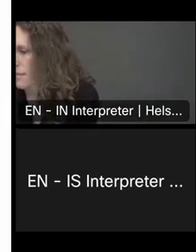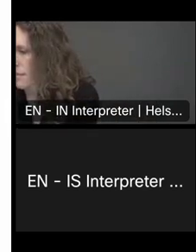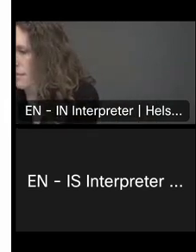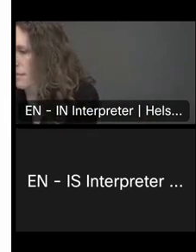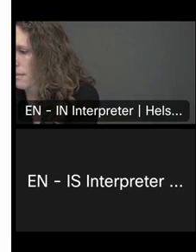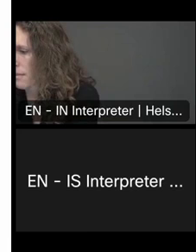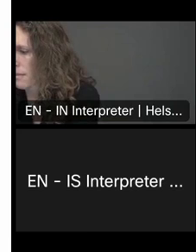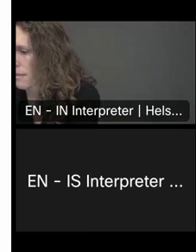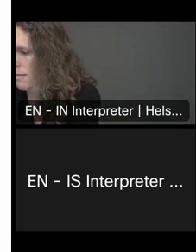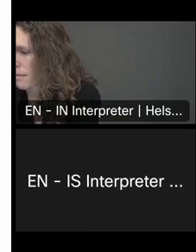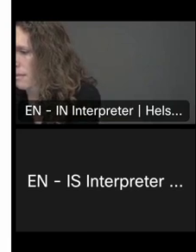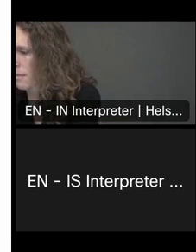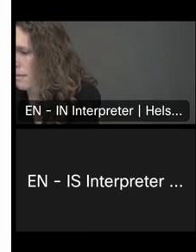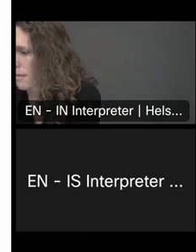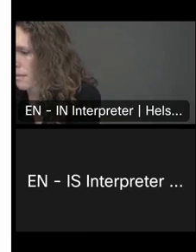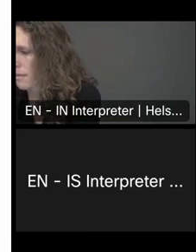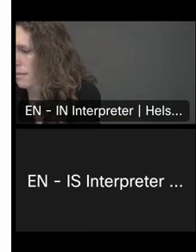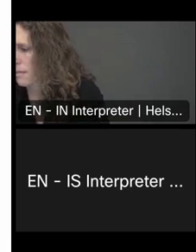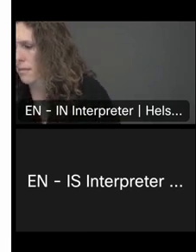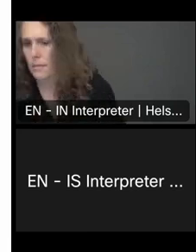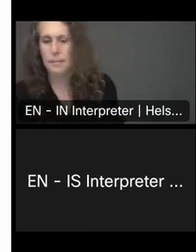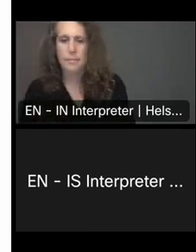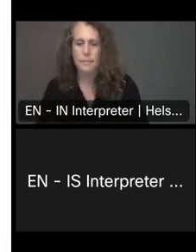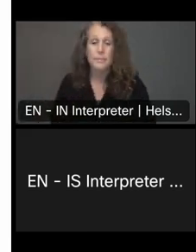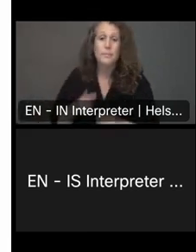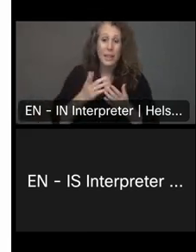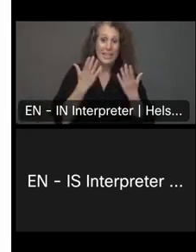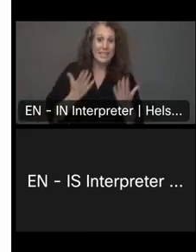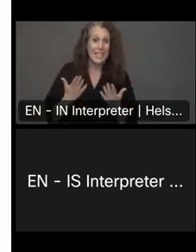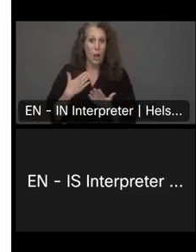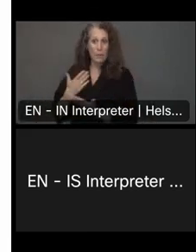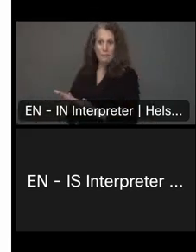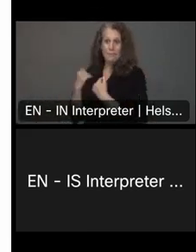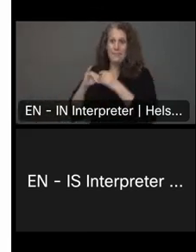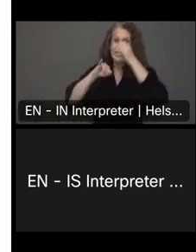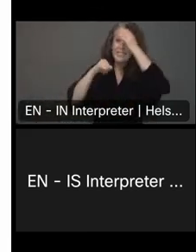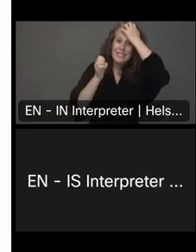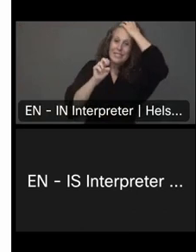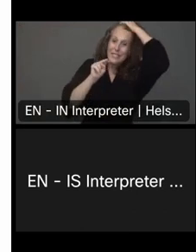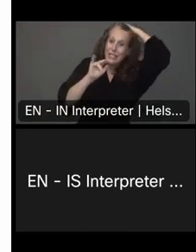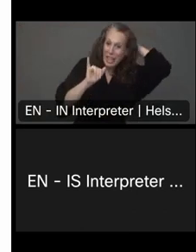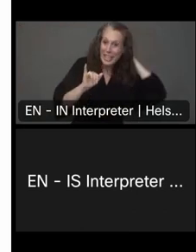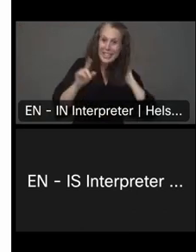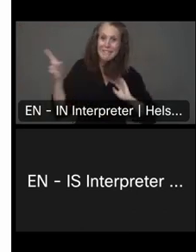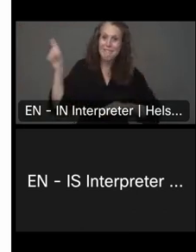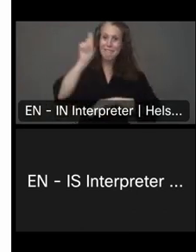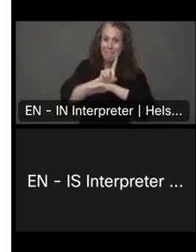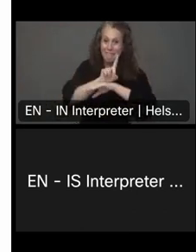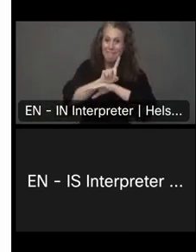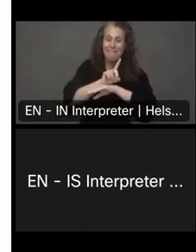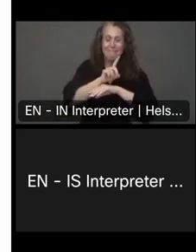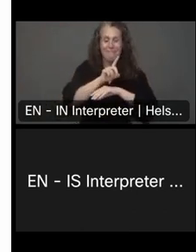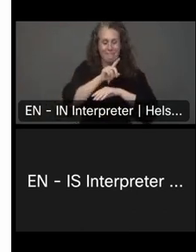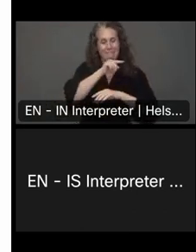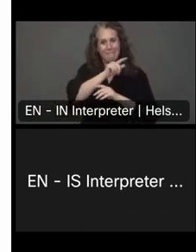call on Jenny Cook-Gumperz, who has sponsored this award, to award it. Yes.